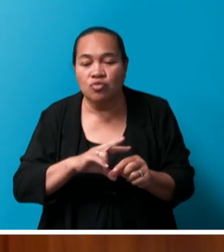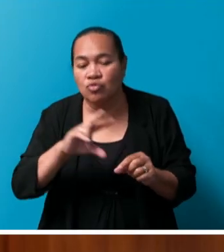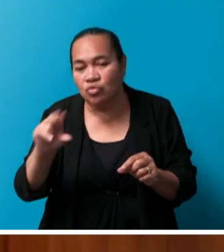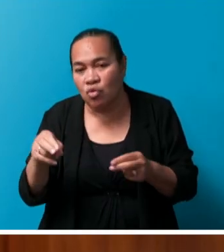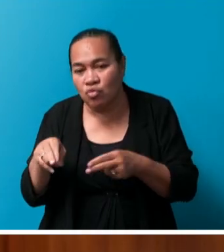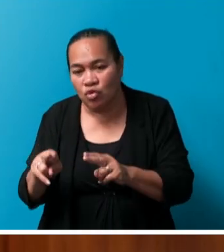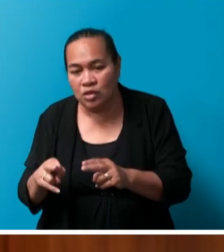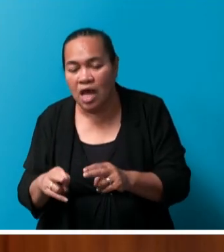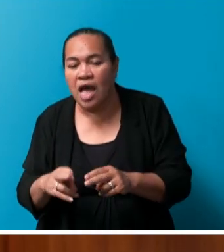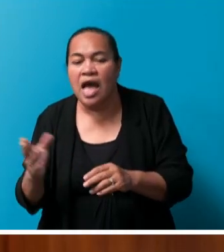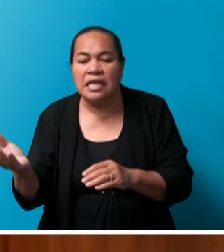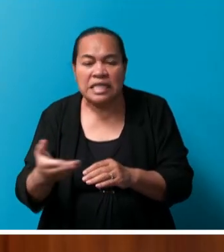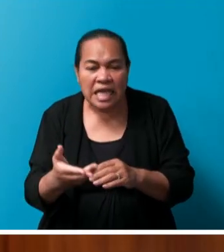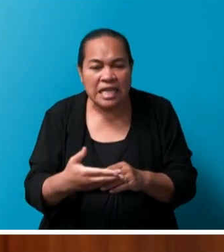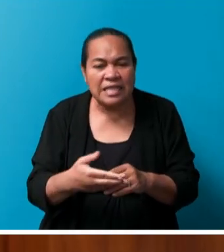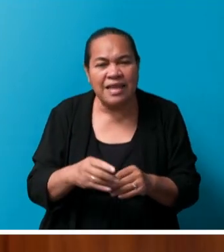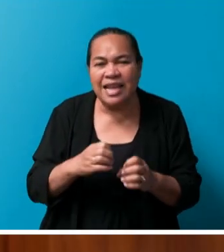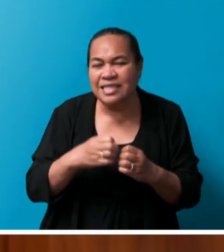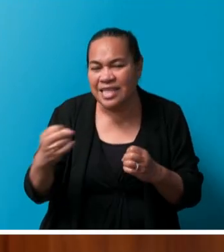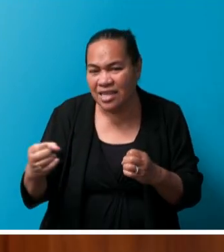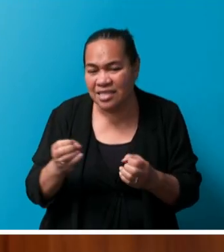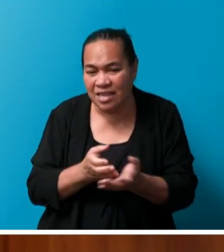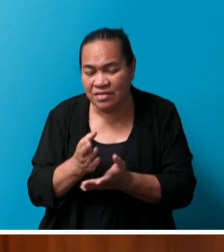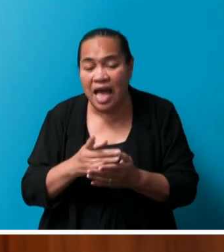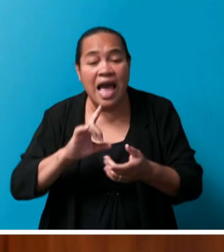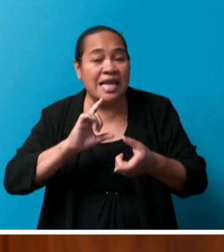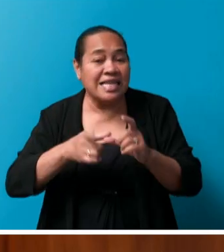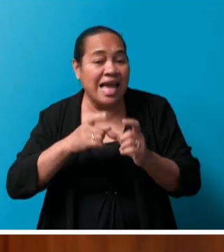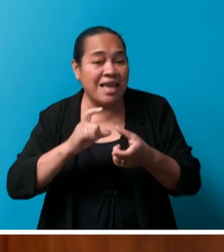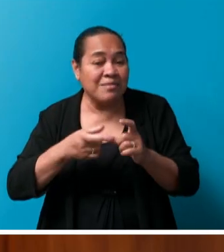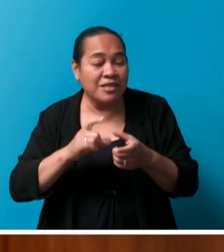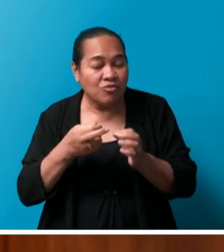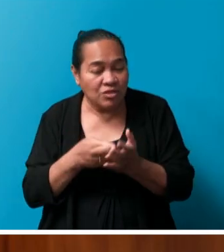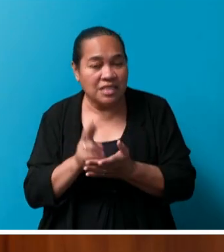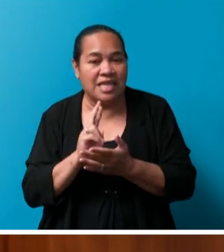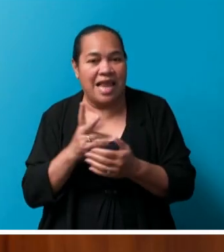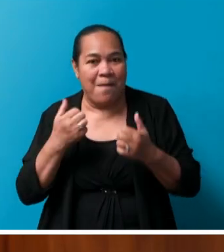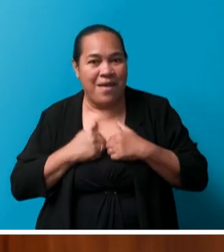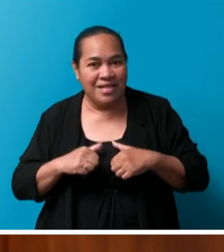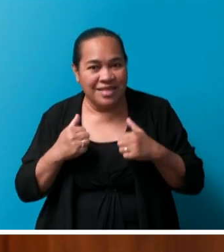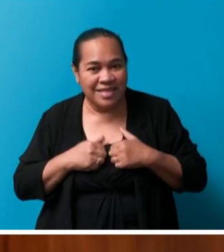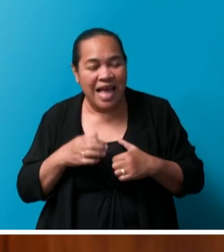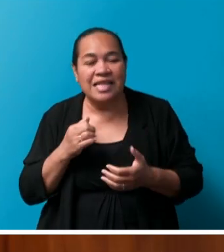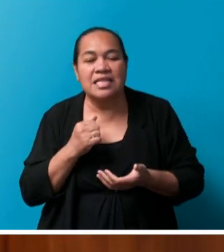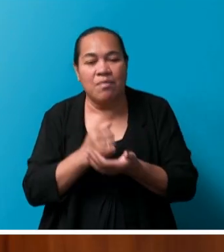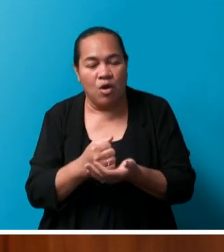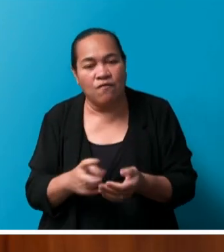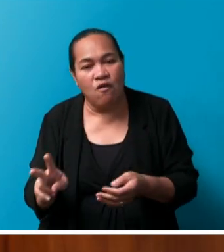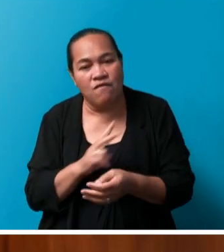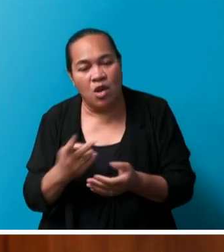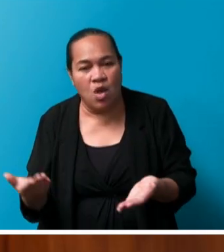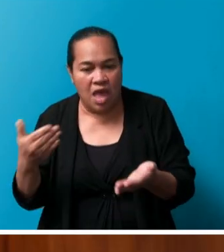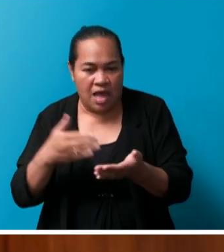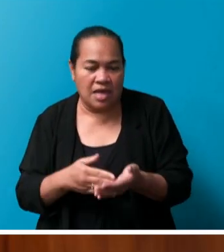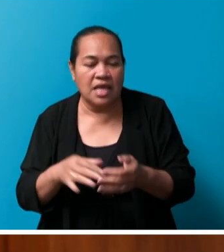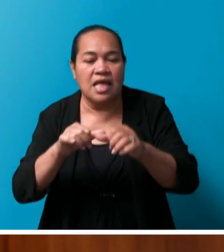and extension services, climate resilience farming practice, support for value-added agriculture